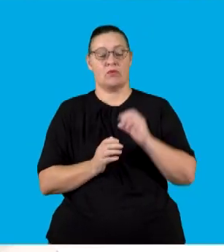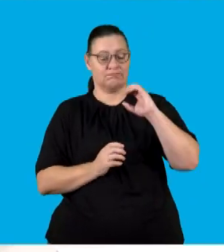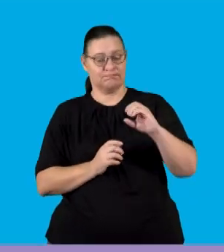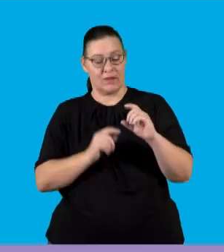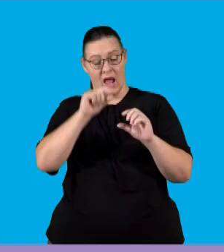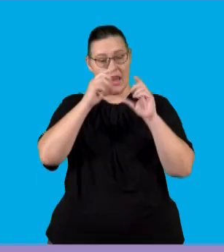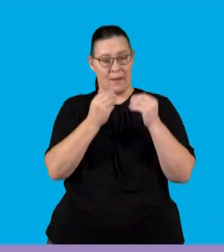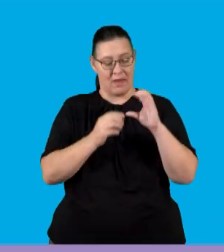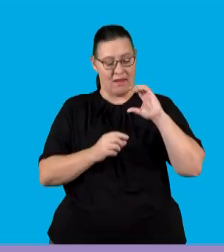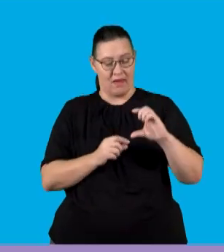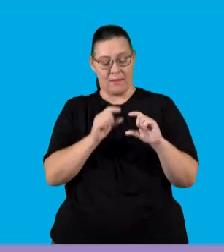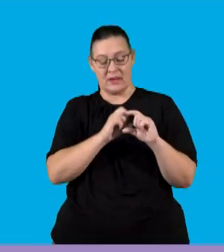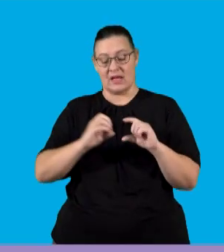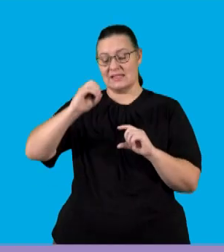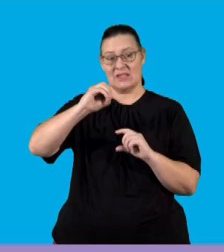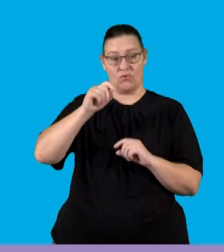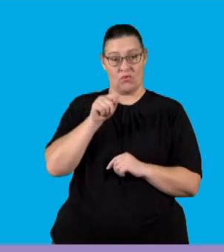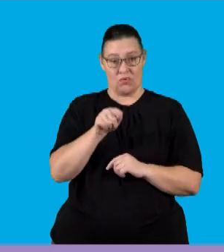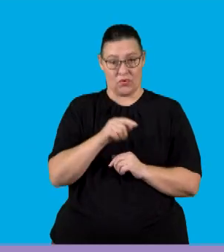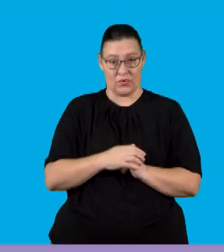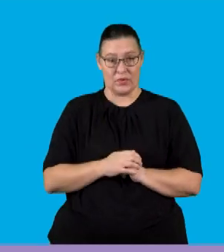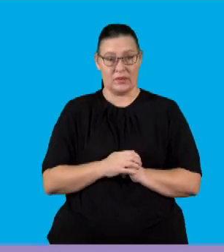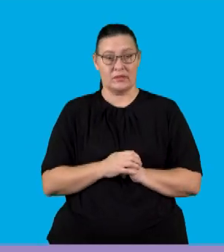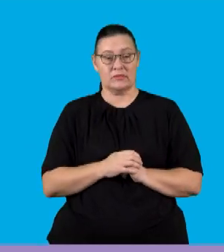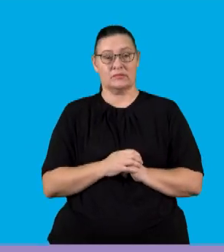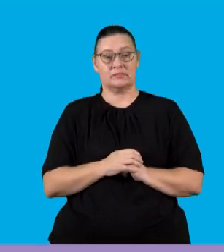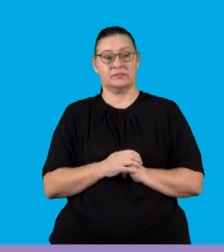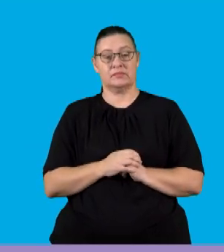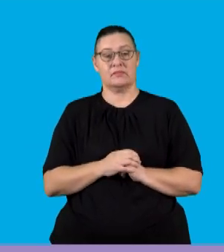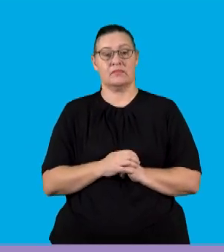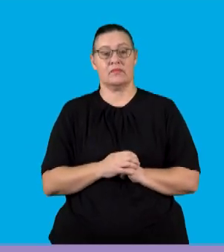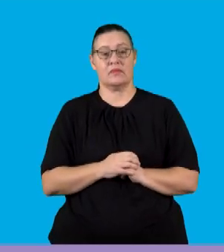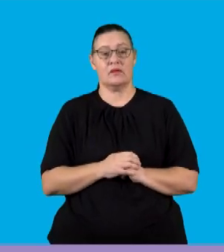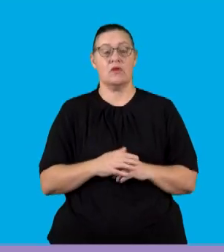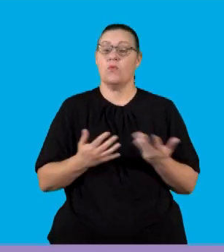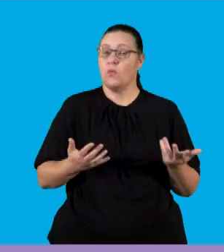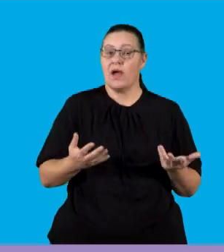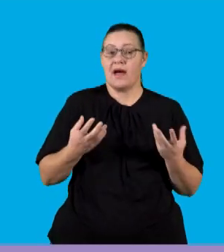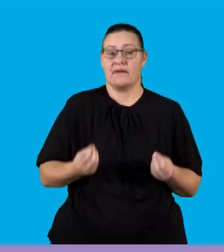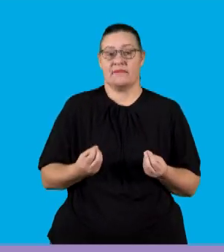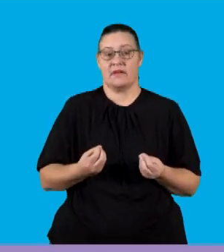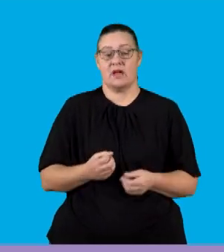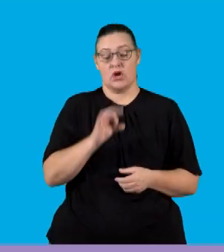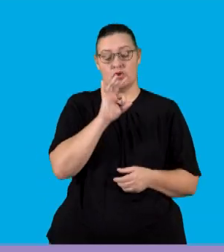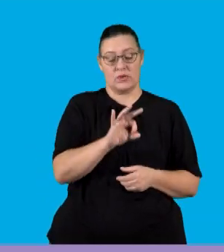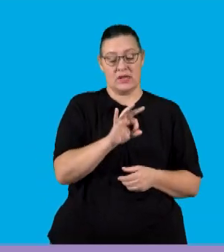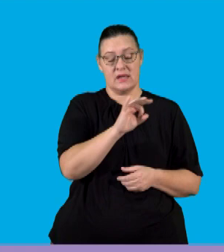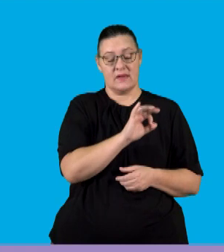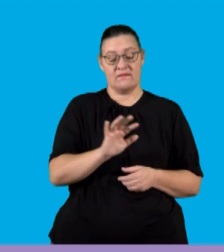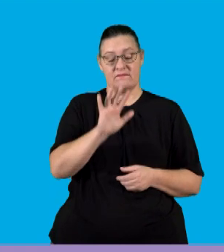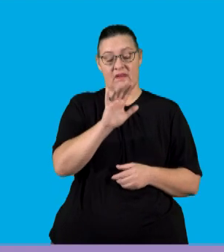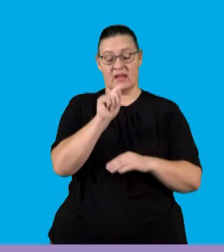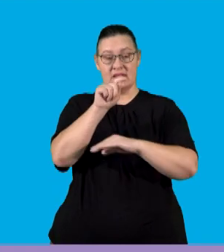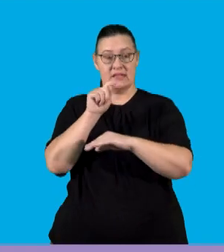that. So powers raised to an exponent 0. If we have 3 exponent